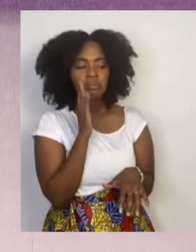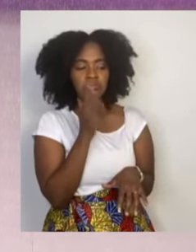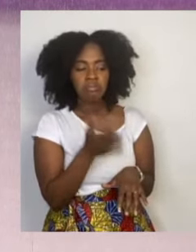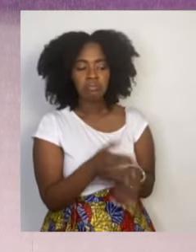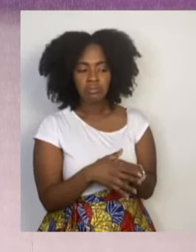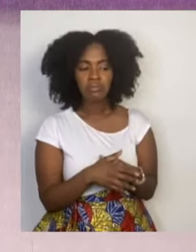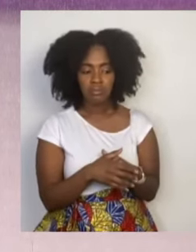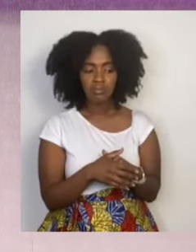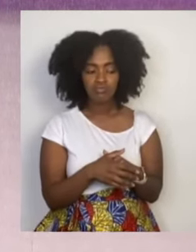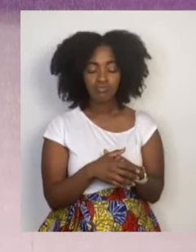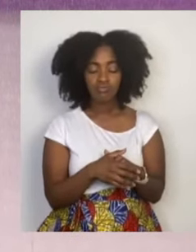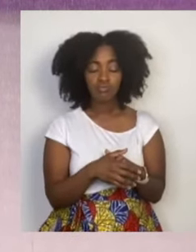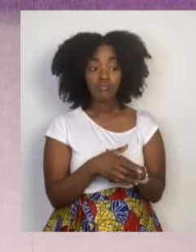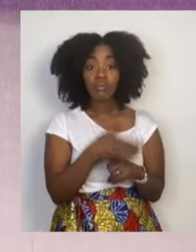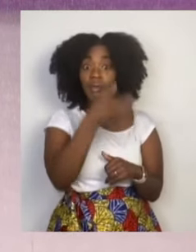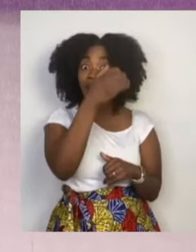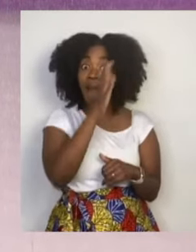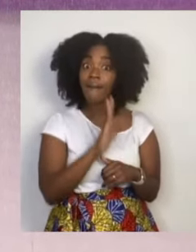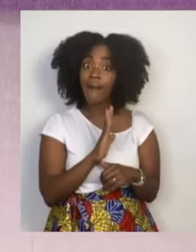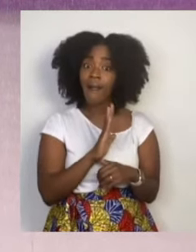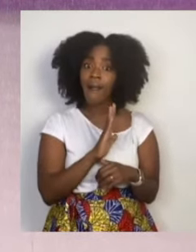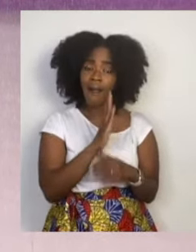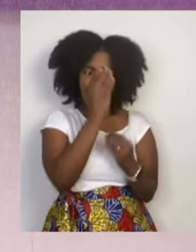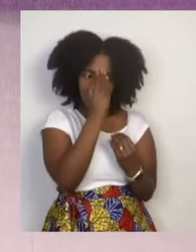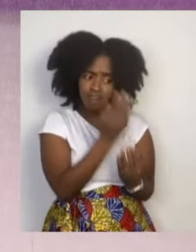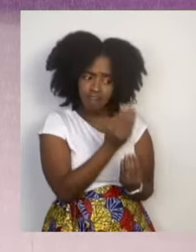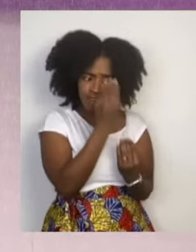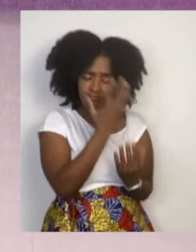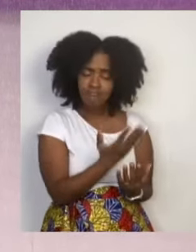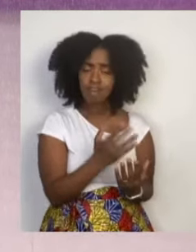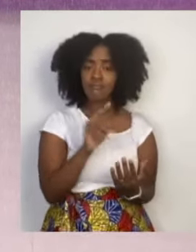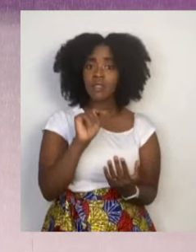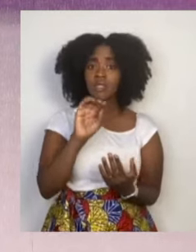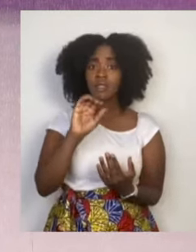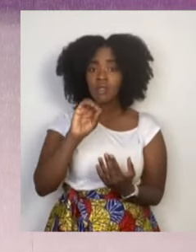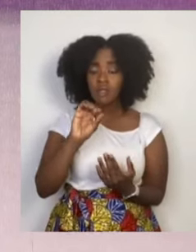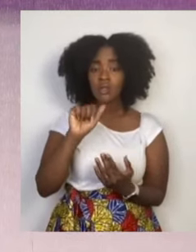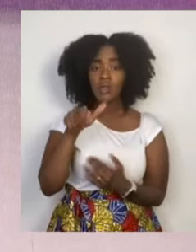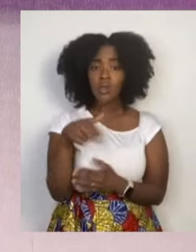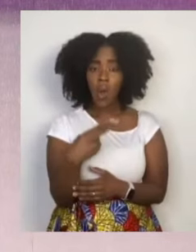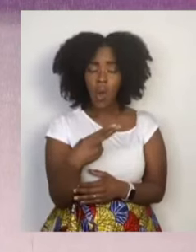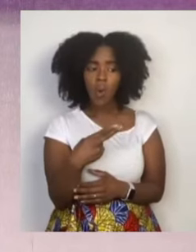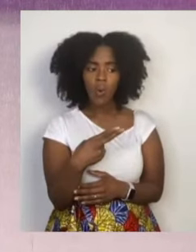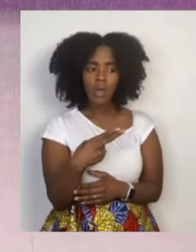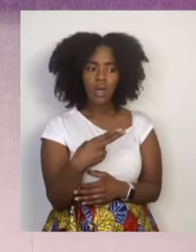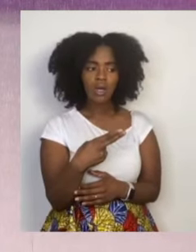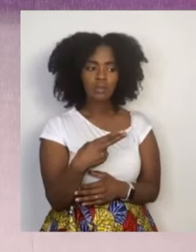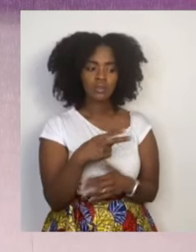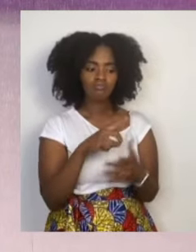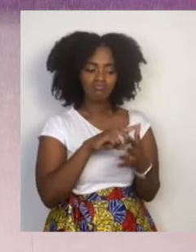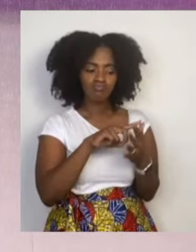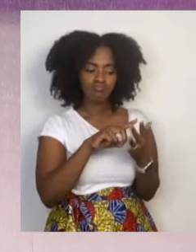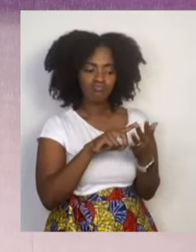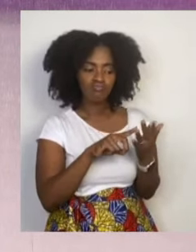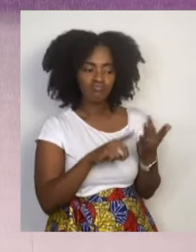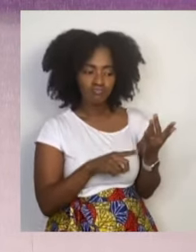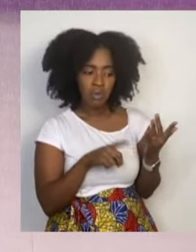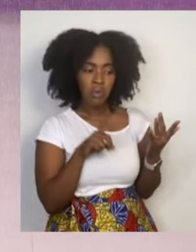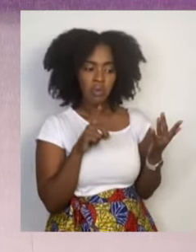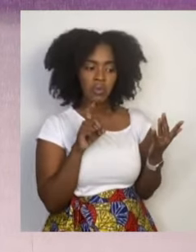And then God shares with Noah, this is what you're going to have to do in order